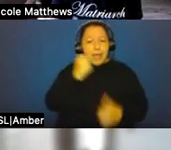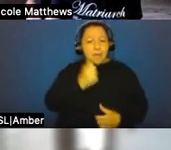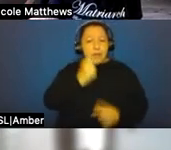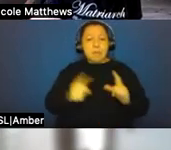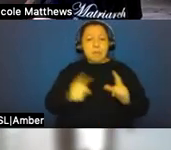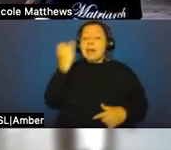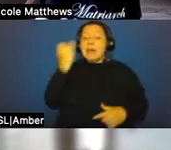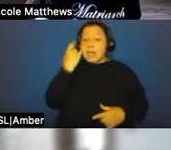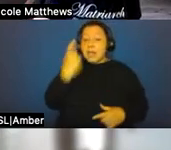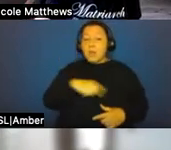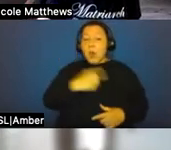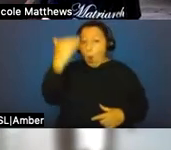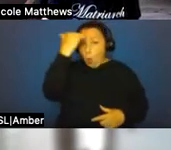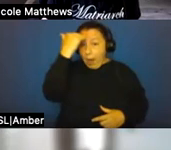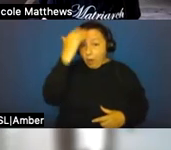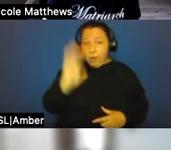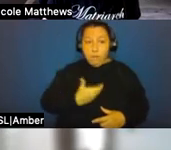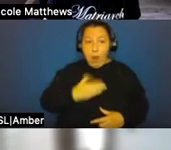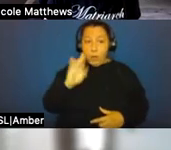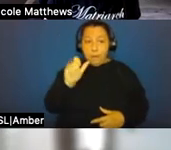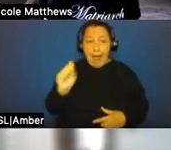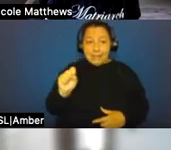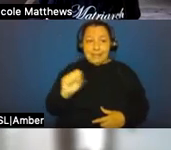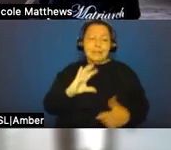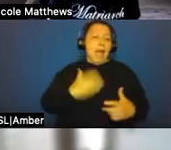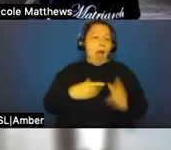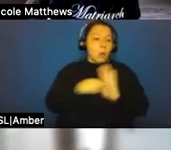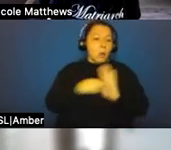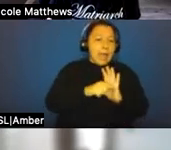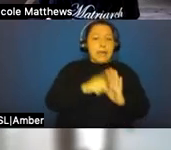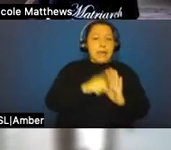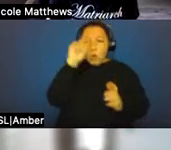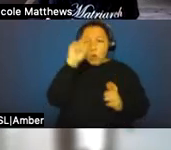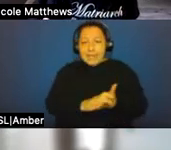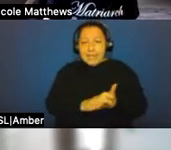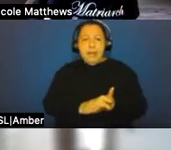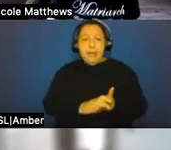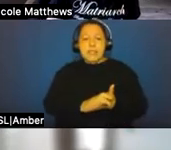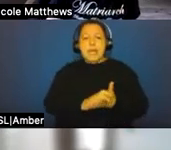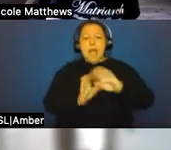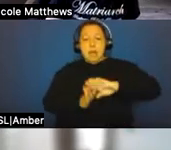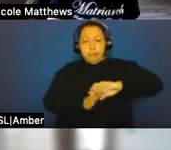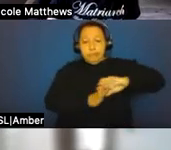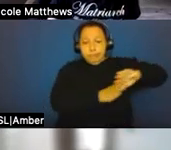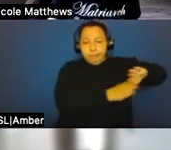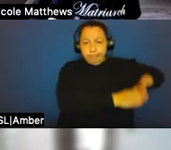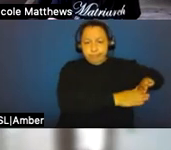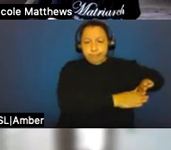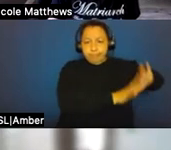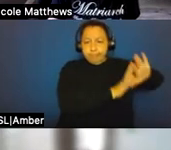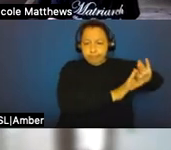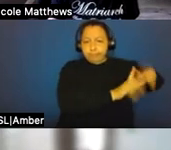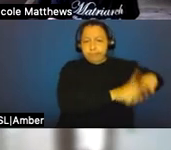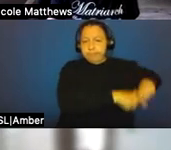are working on them, and we can learn to put those aside so that we can be non-judgmental and focus on what the needs